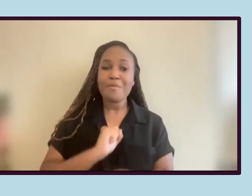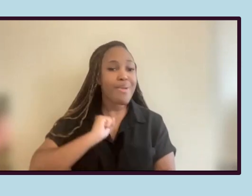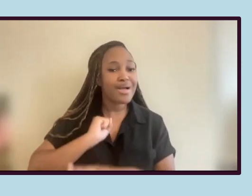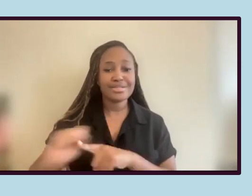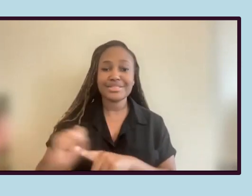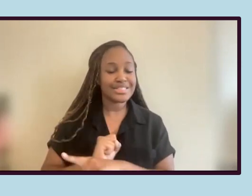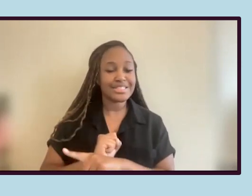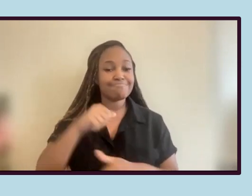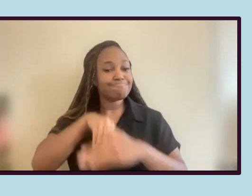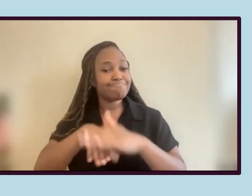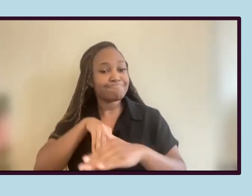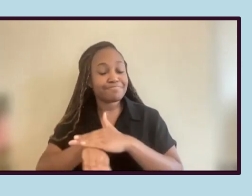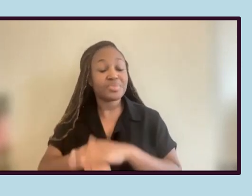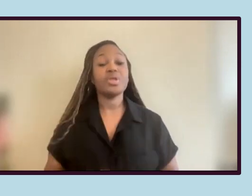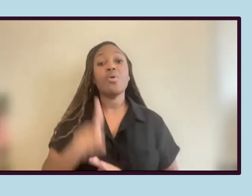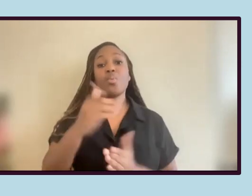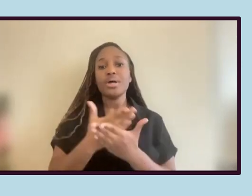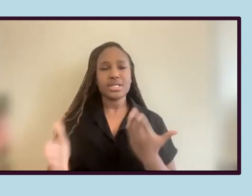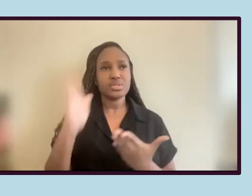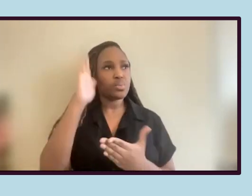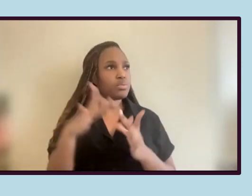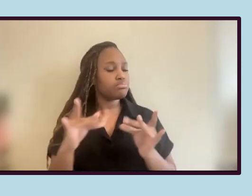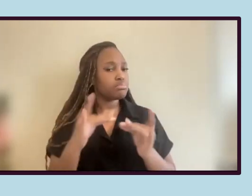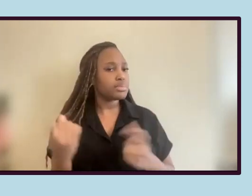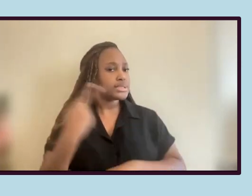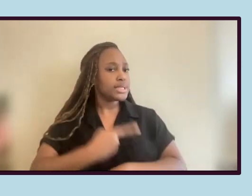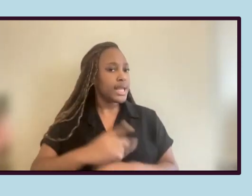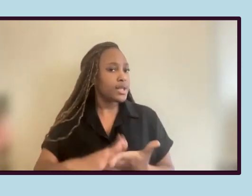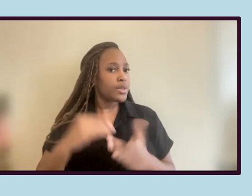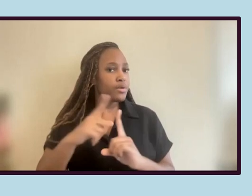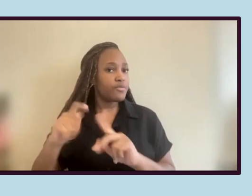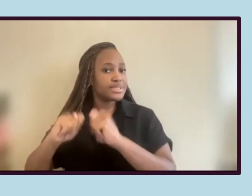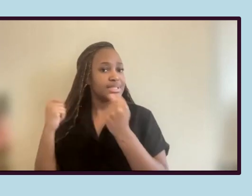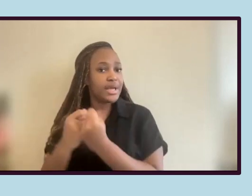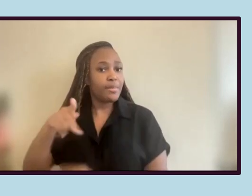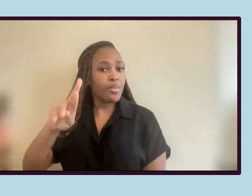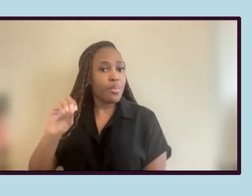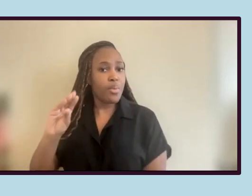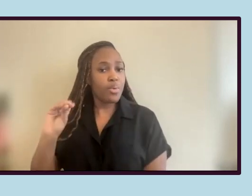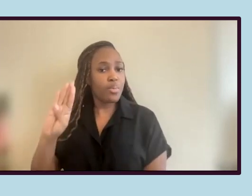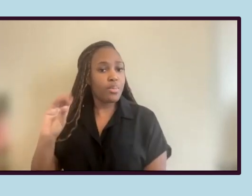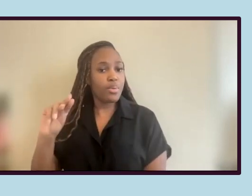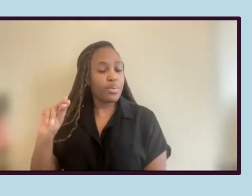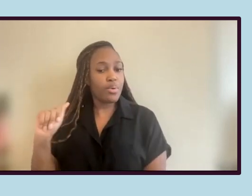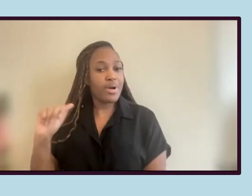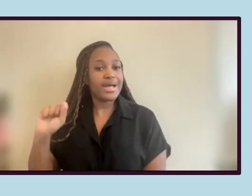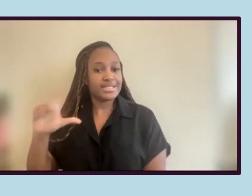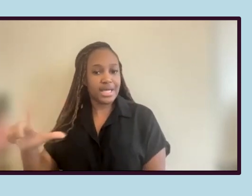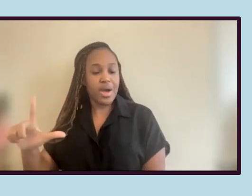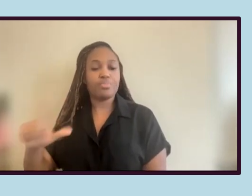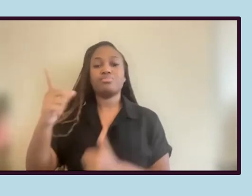hear us doing today as we learn from the team at Pro Bono, Christina, and where did you